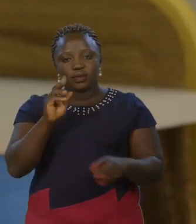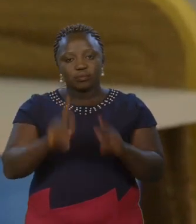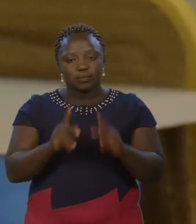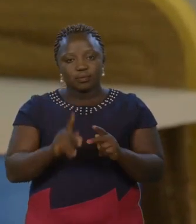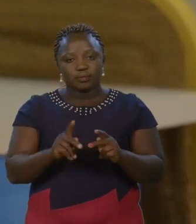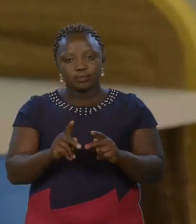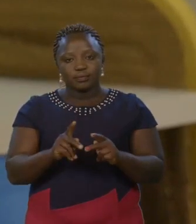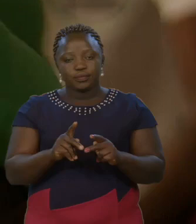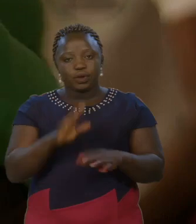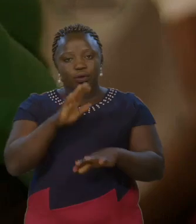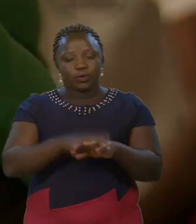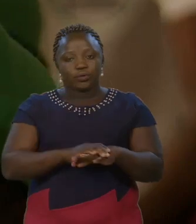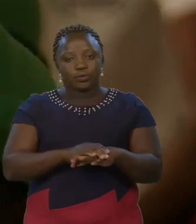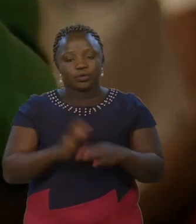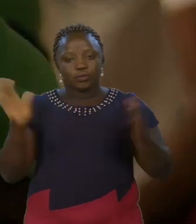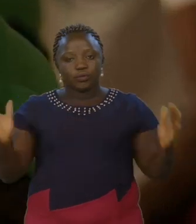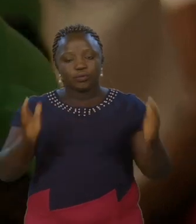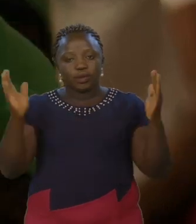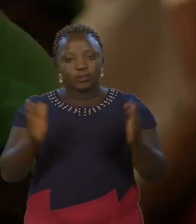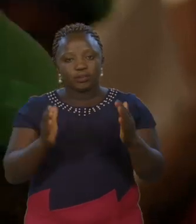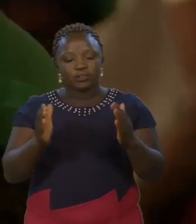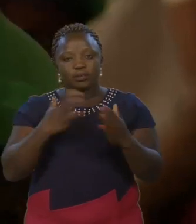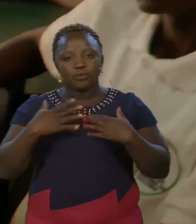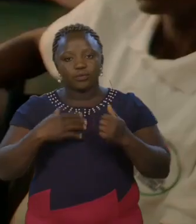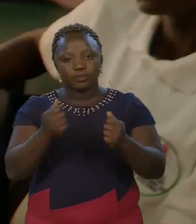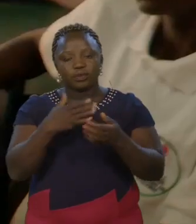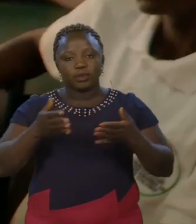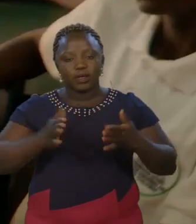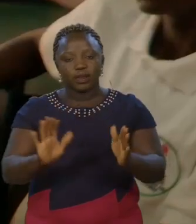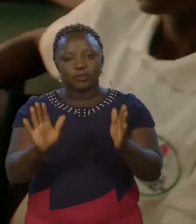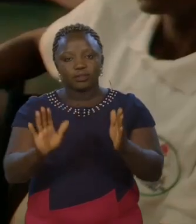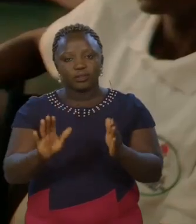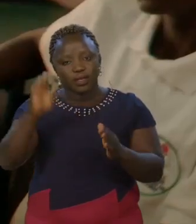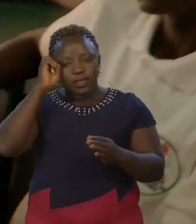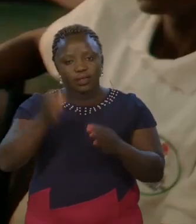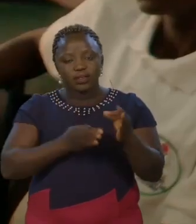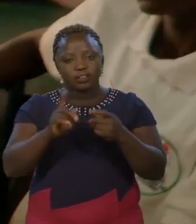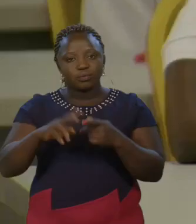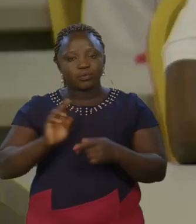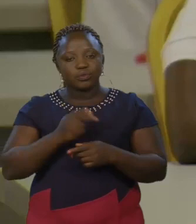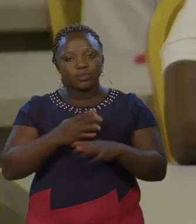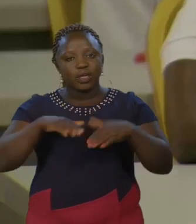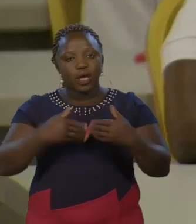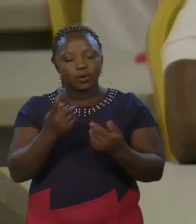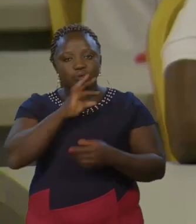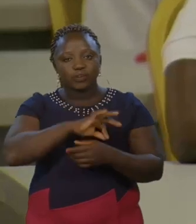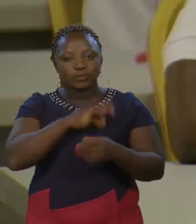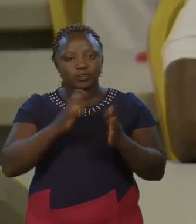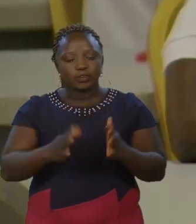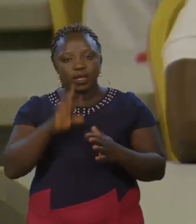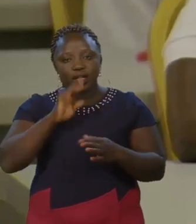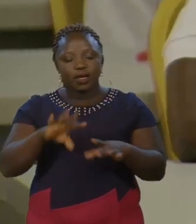268 or thereabout. On mobilization, welfare and allowances, Imrana shares with us how